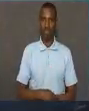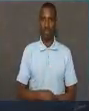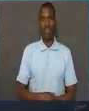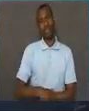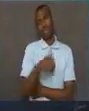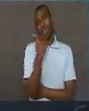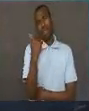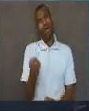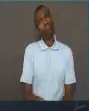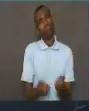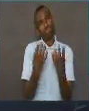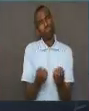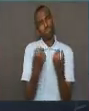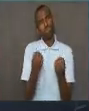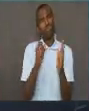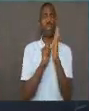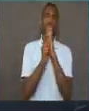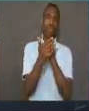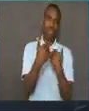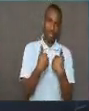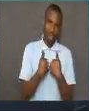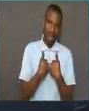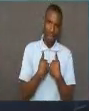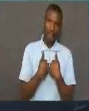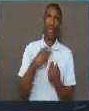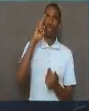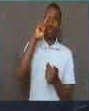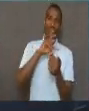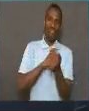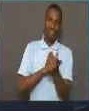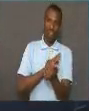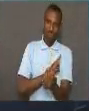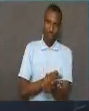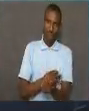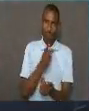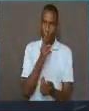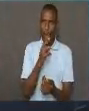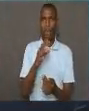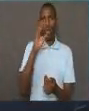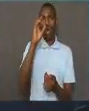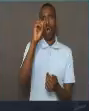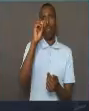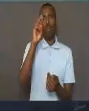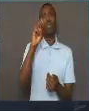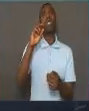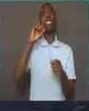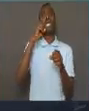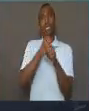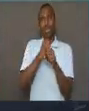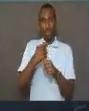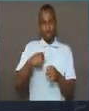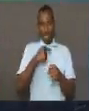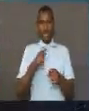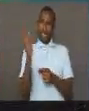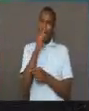There are many examples of couples at work in our everyday life.